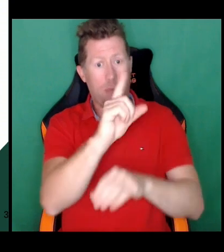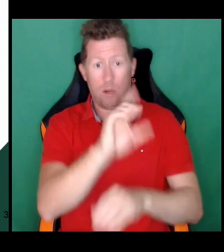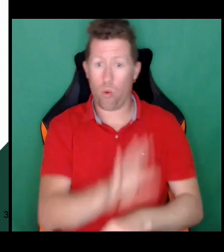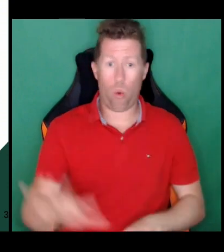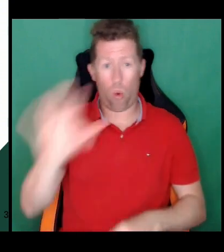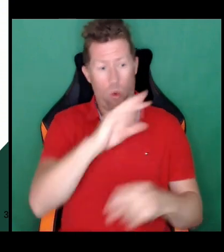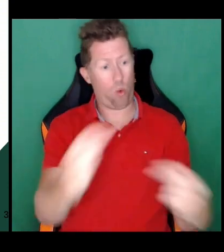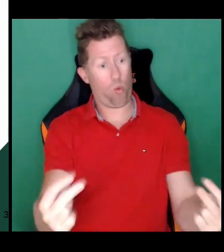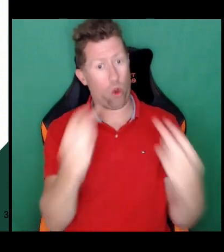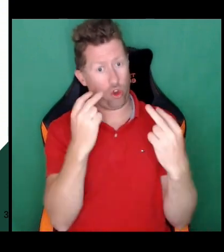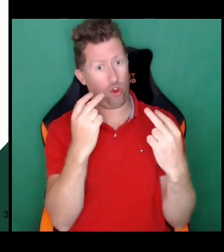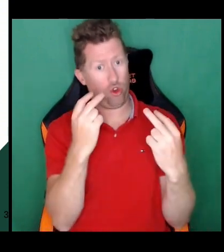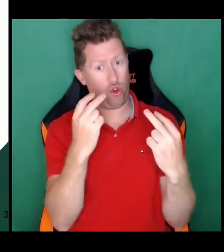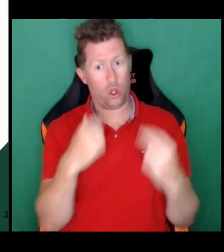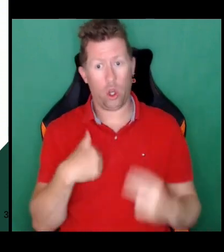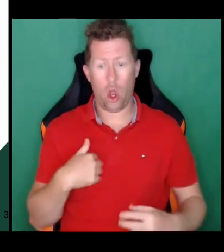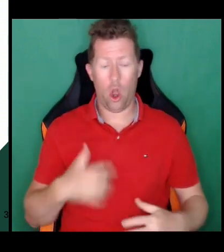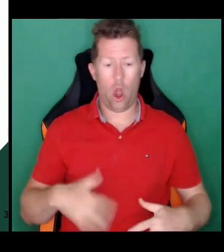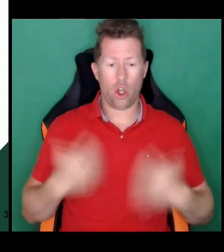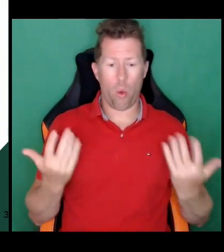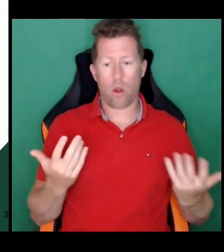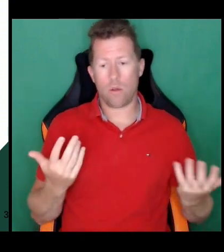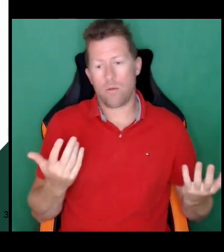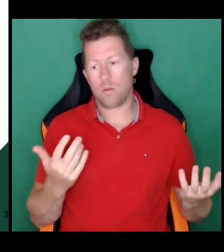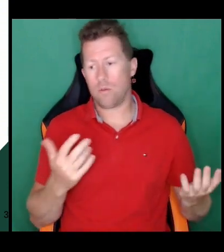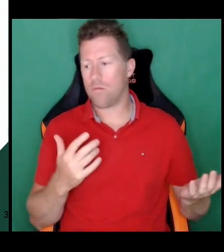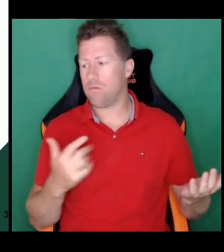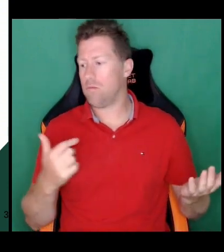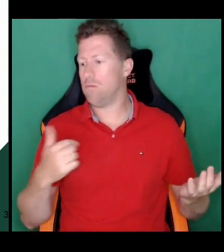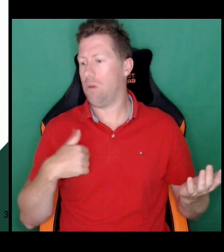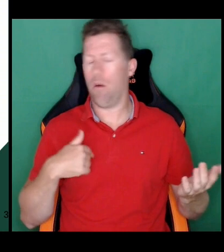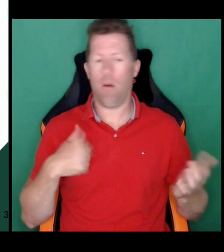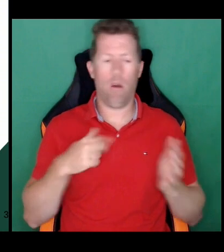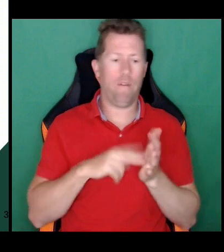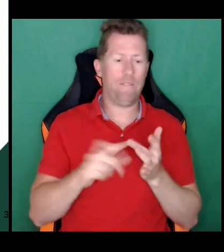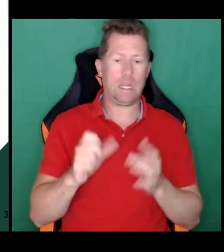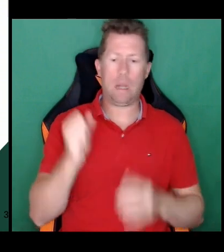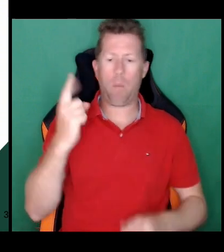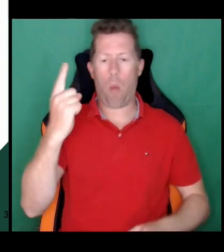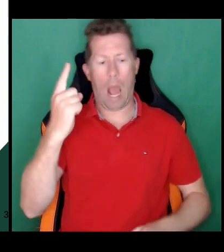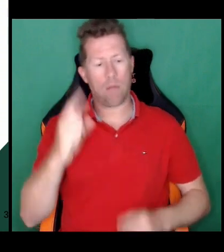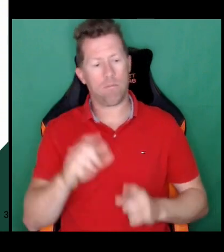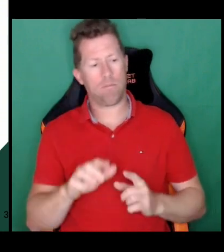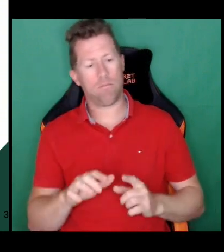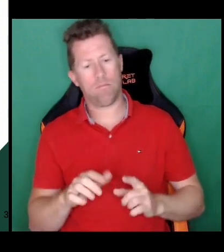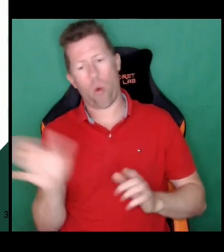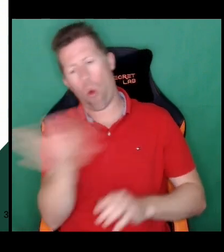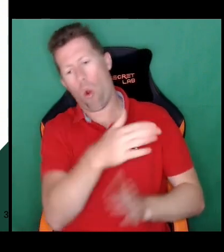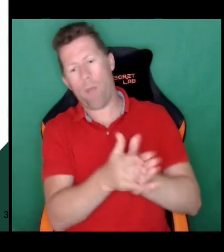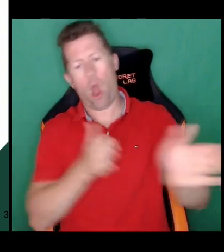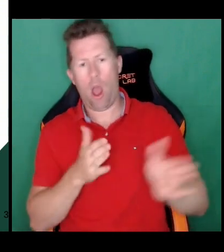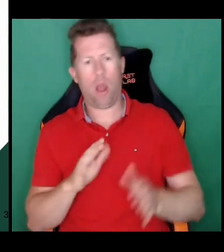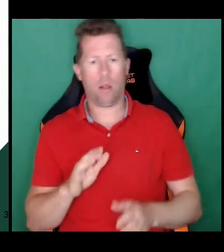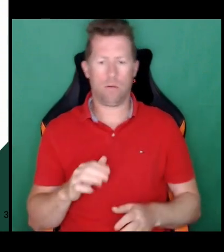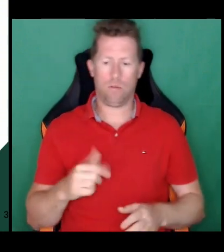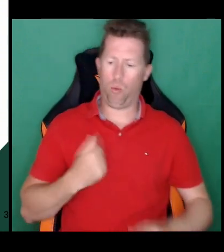I don't want to for a second pretend that somehow VicHealth is leading the charge, that we are doing it alone, or that